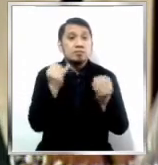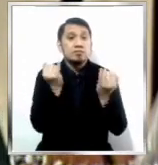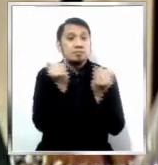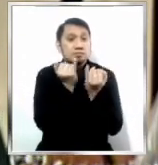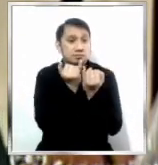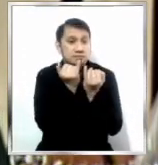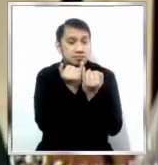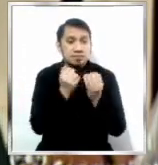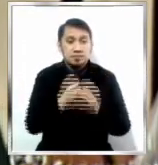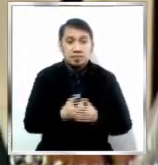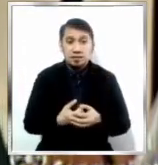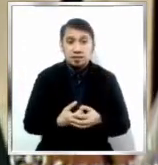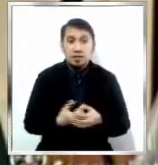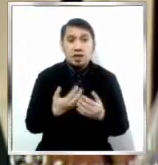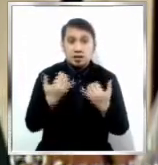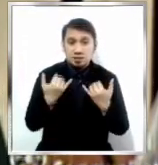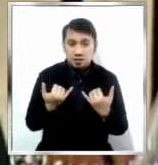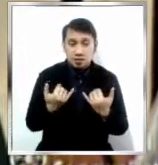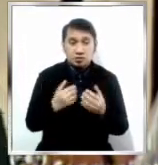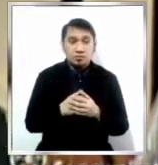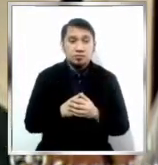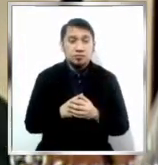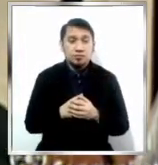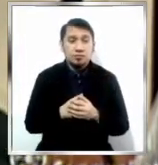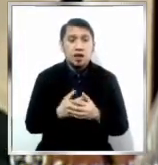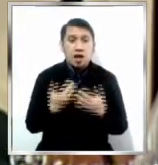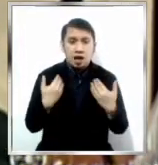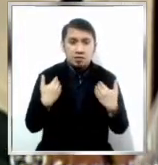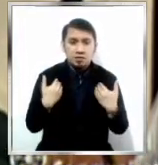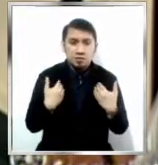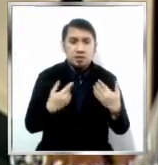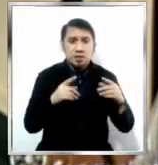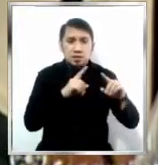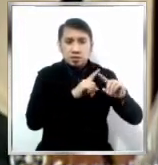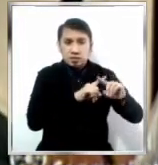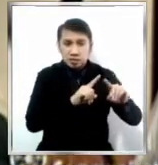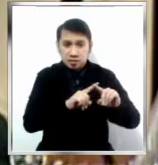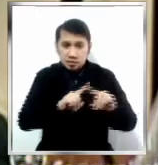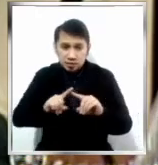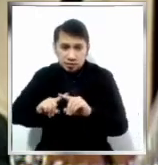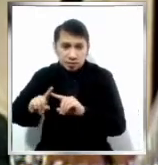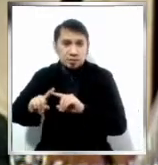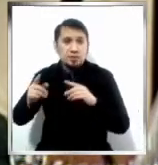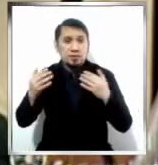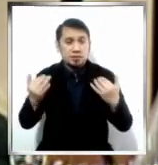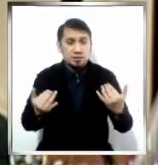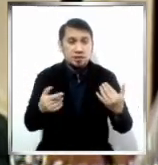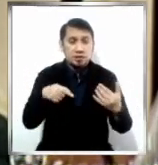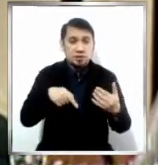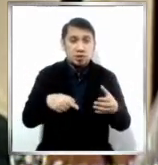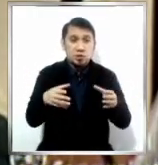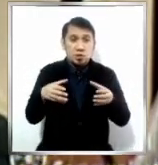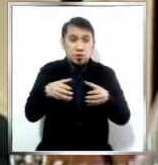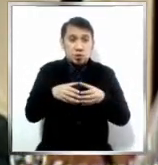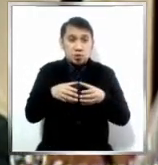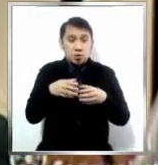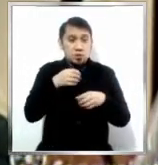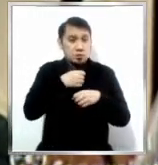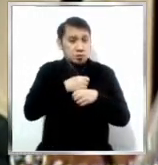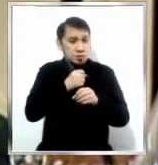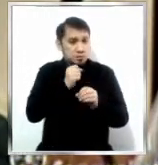Mr. President, the various composite teams that the task force created